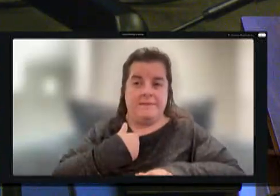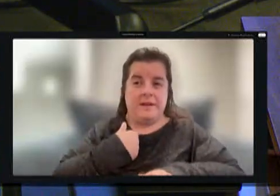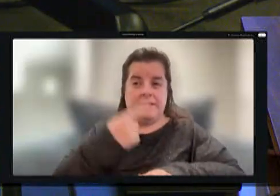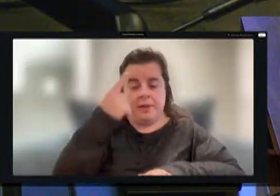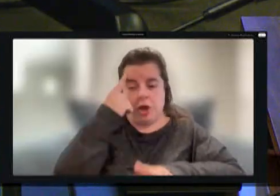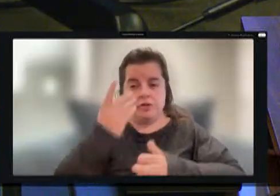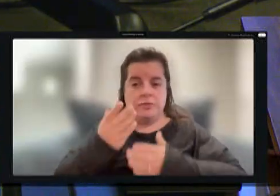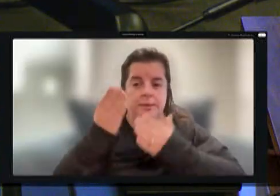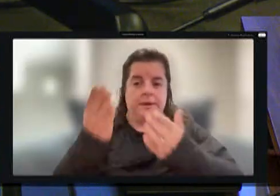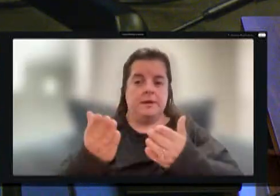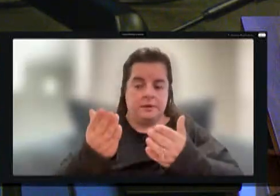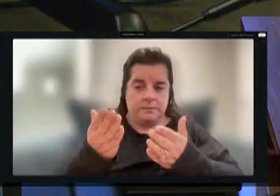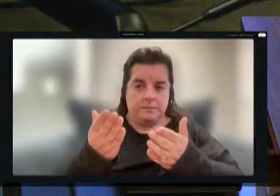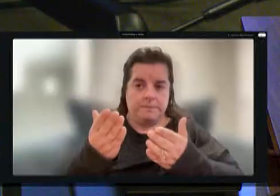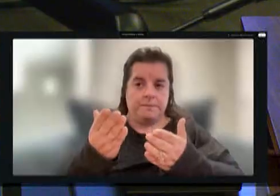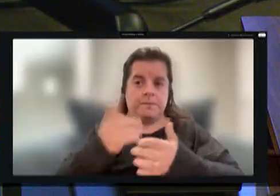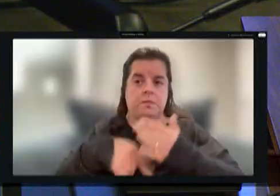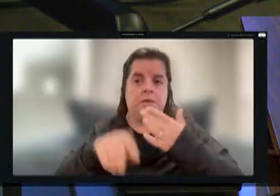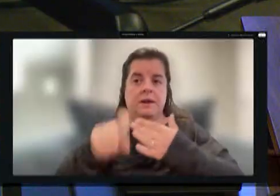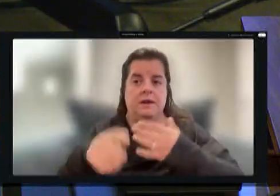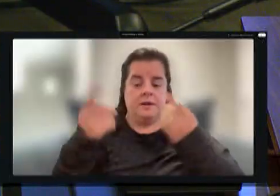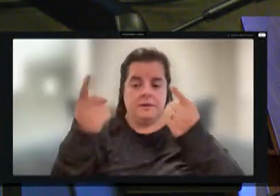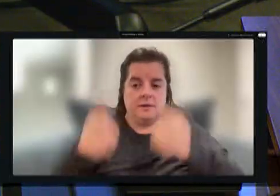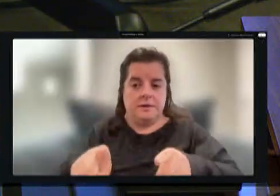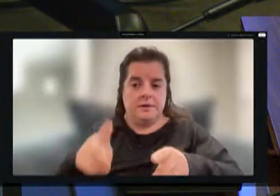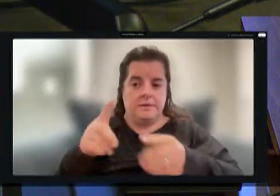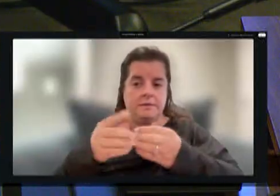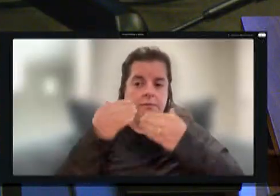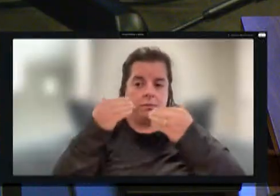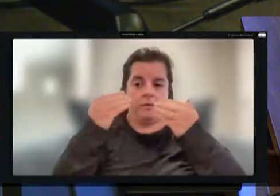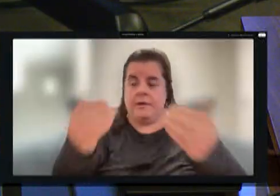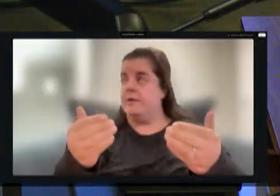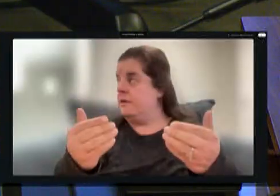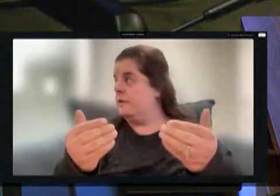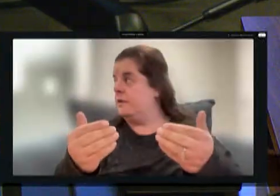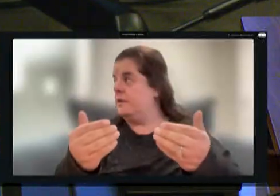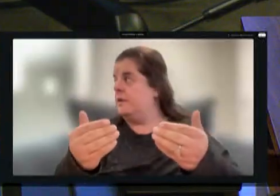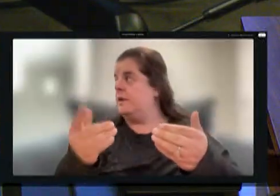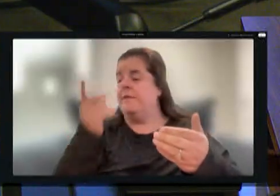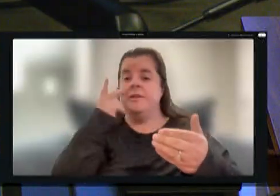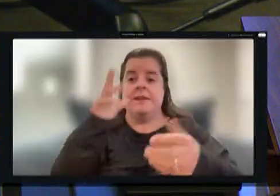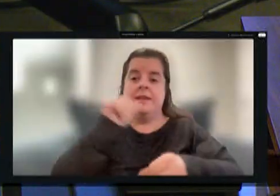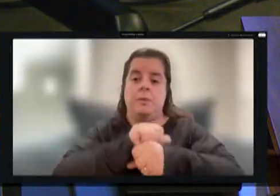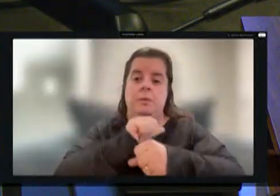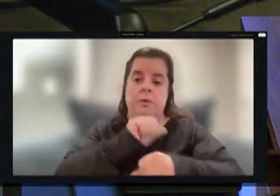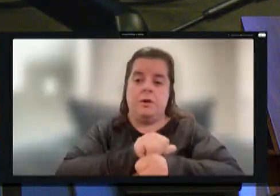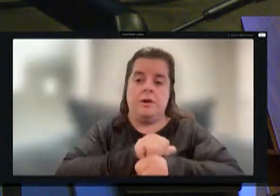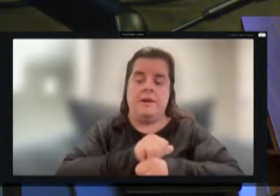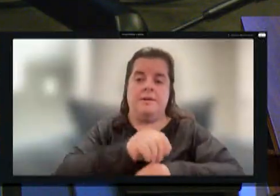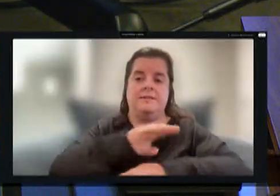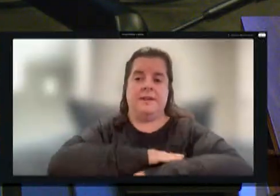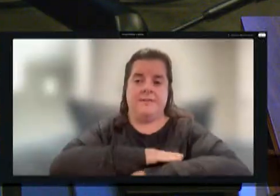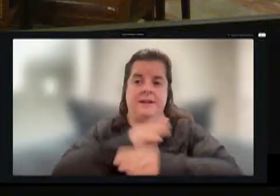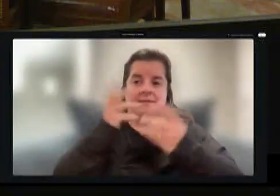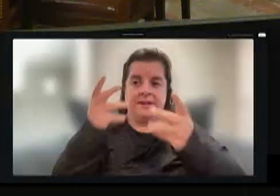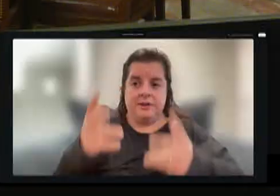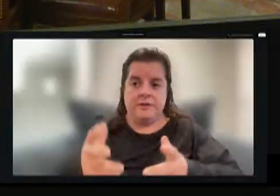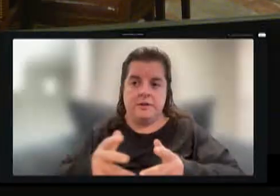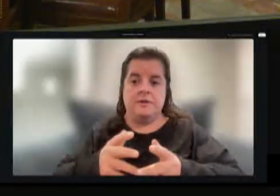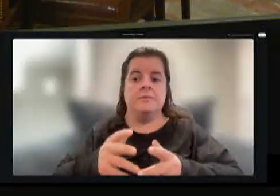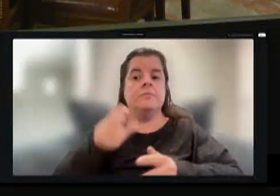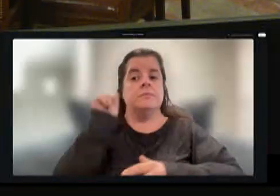recommendations on what needs to happen moving forward to see that work truly get fulfilled as well?